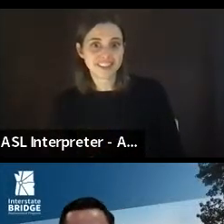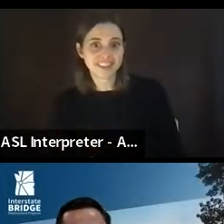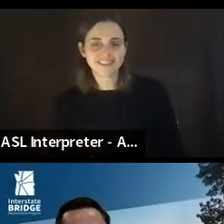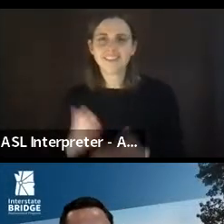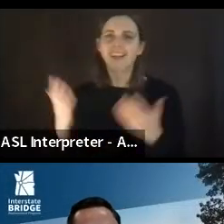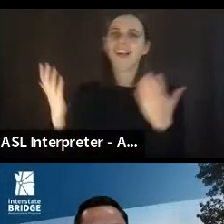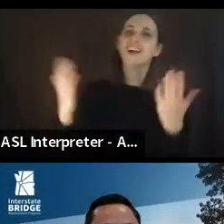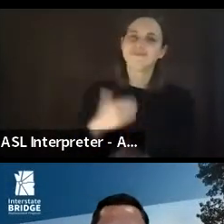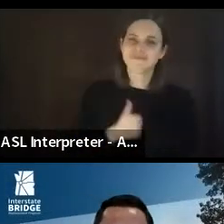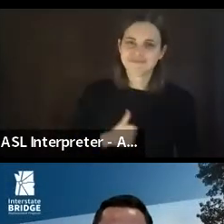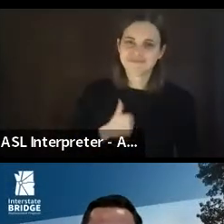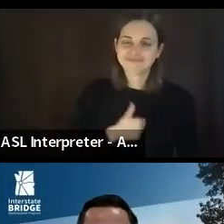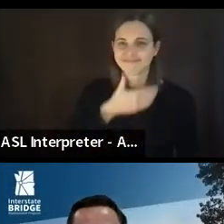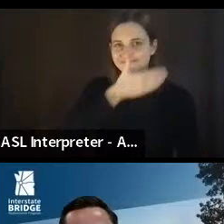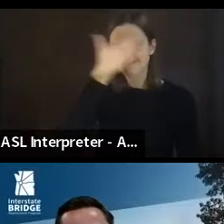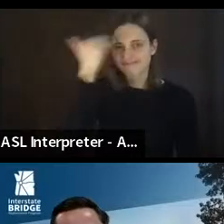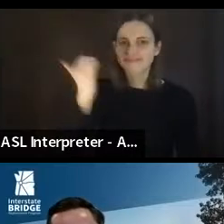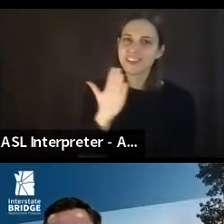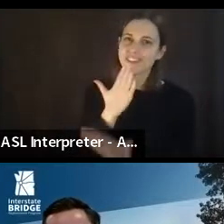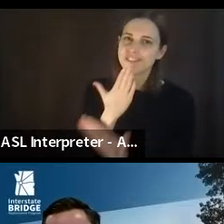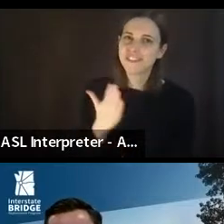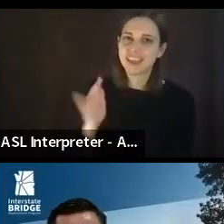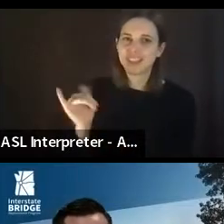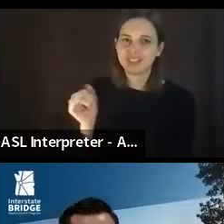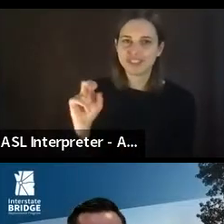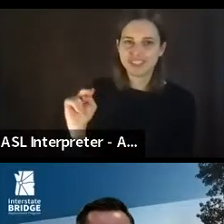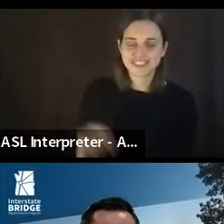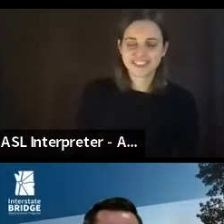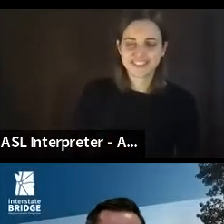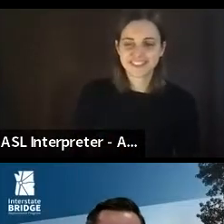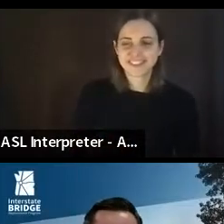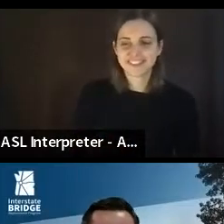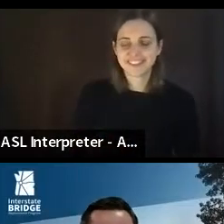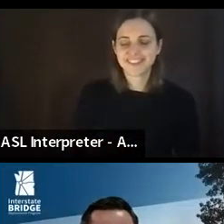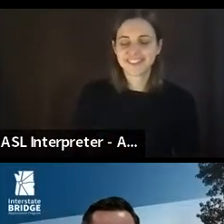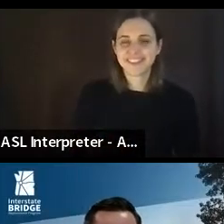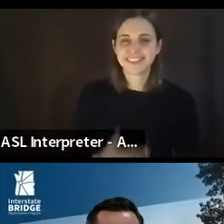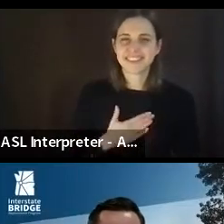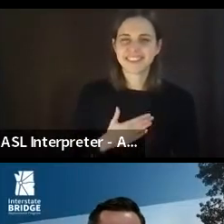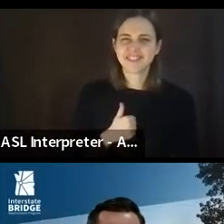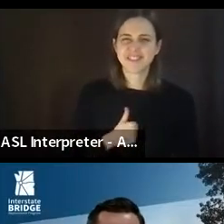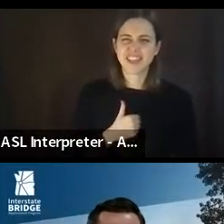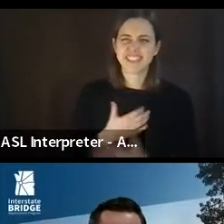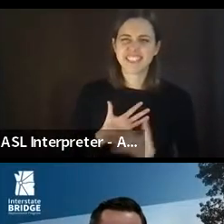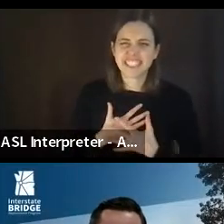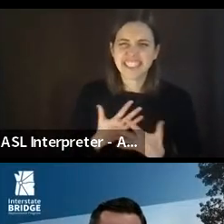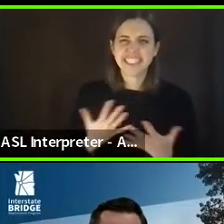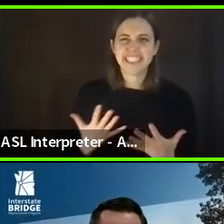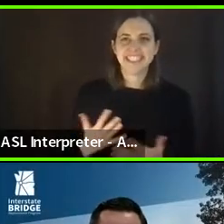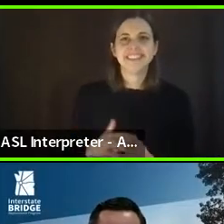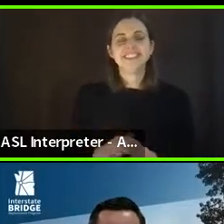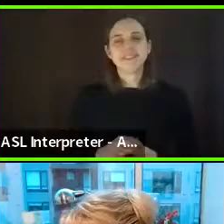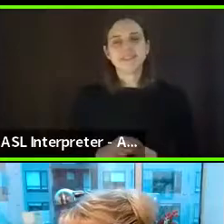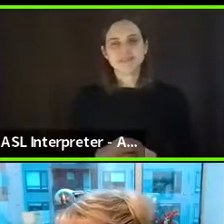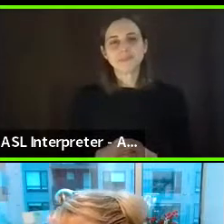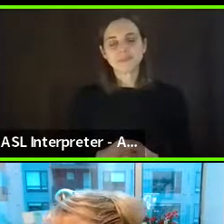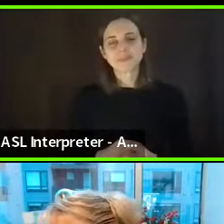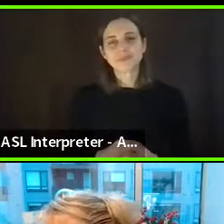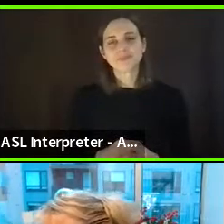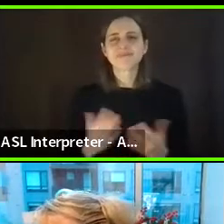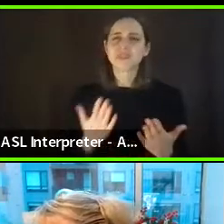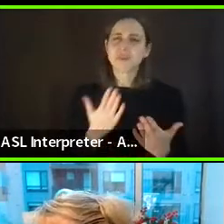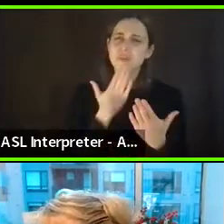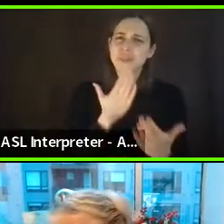Oh, I'm sorry. Thank you. And Jason. My apologies, Jason. But thank